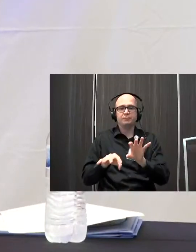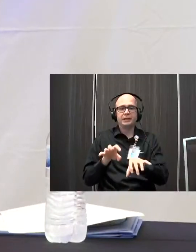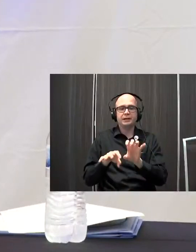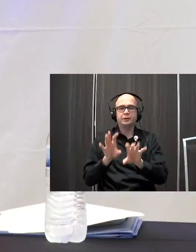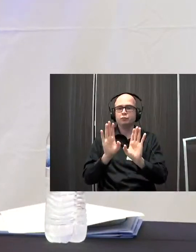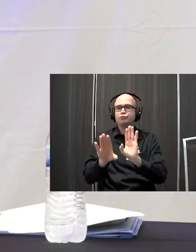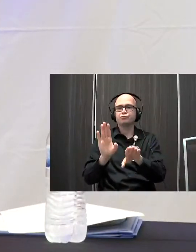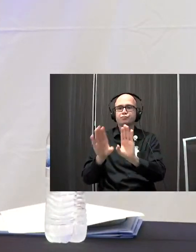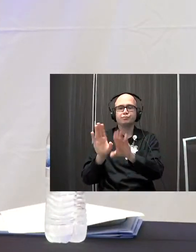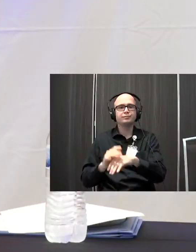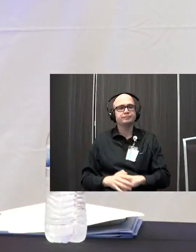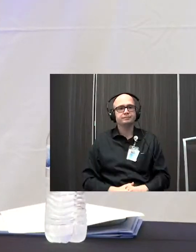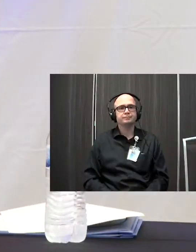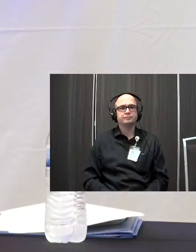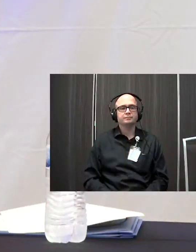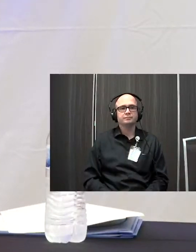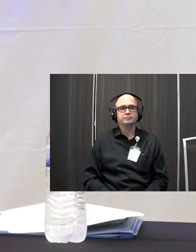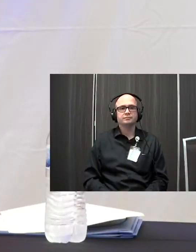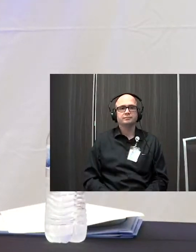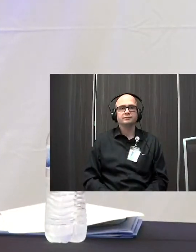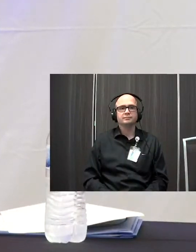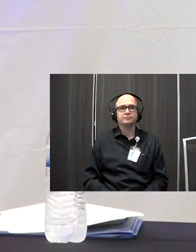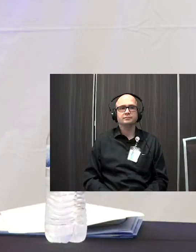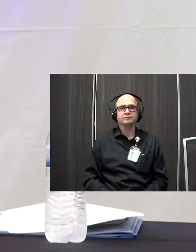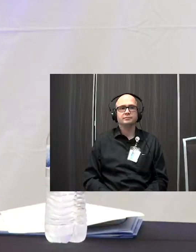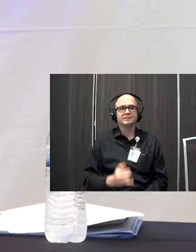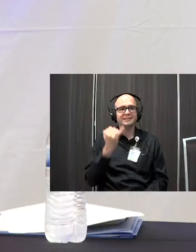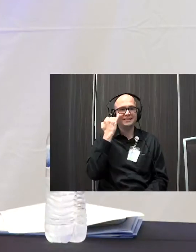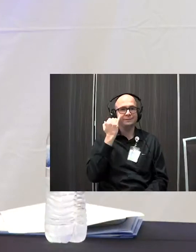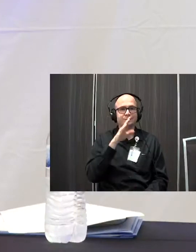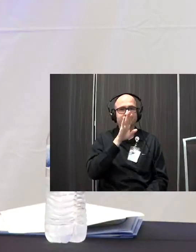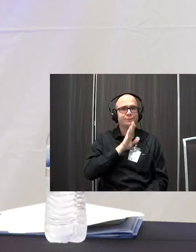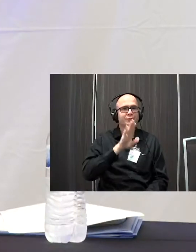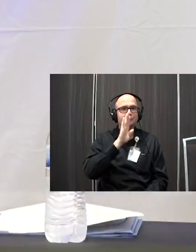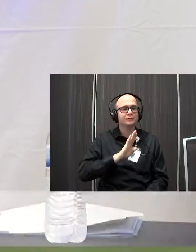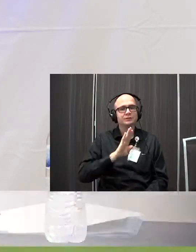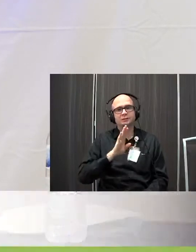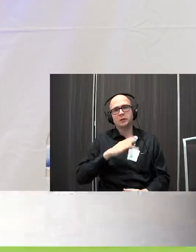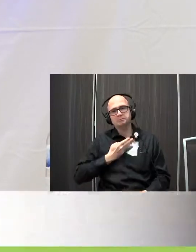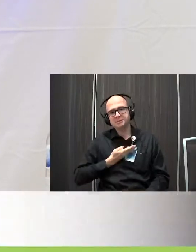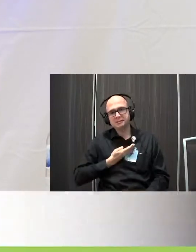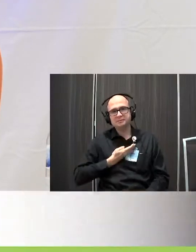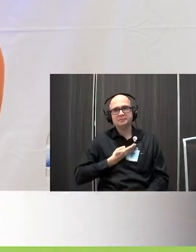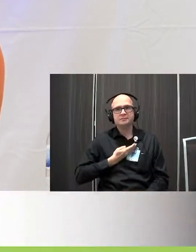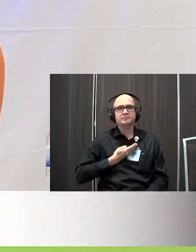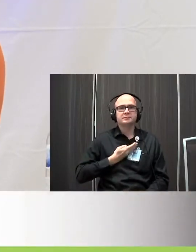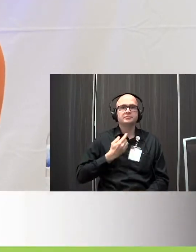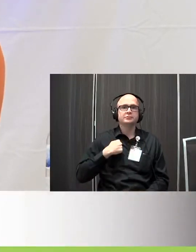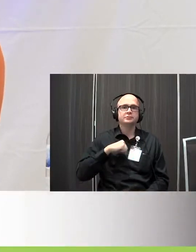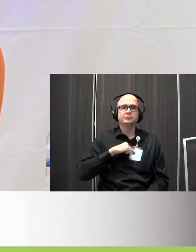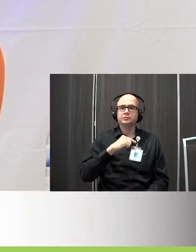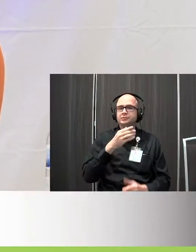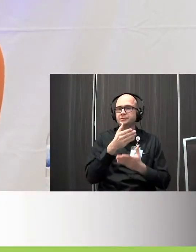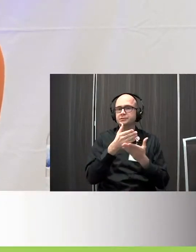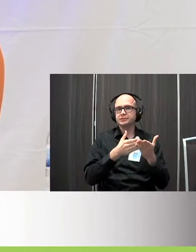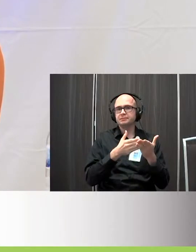Something like that. But if it's out of frustration or being upset, then we would look at some of